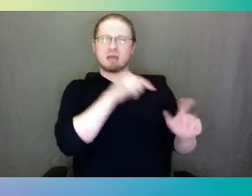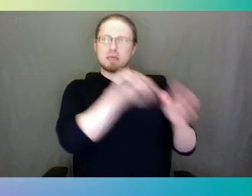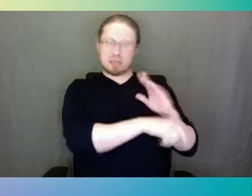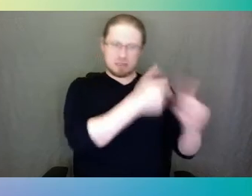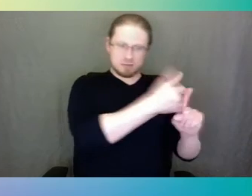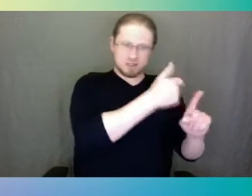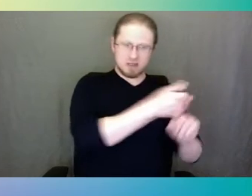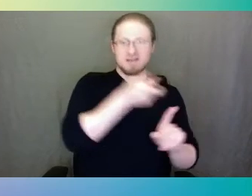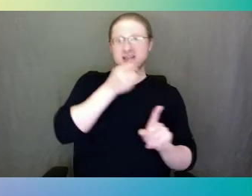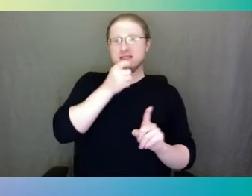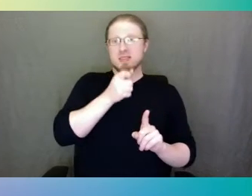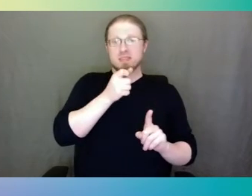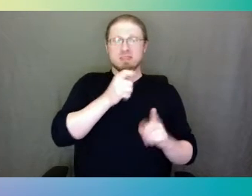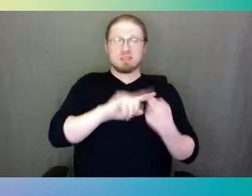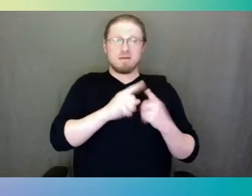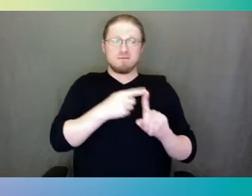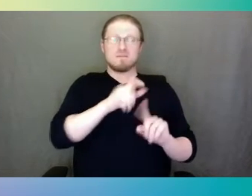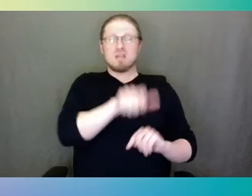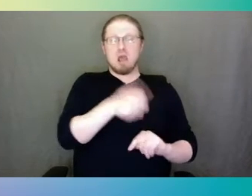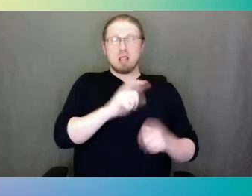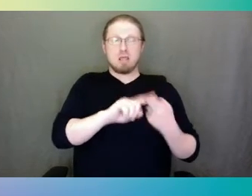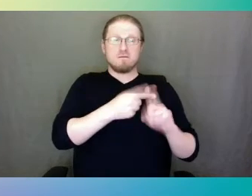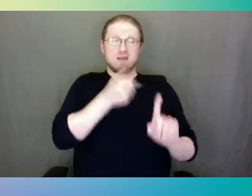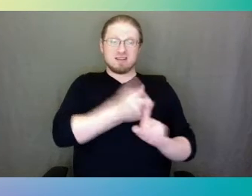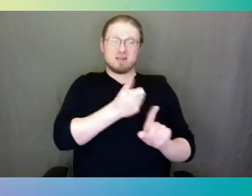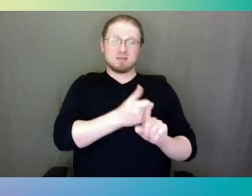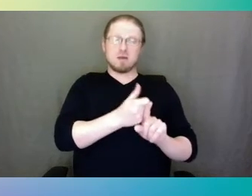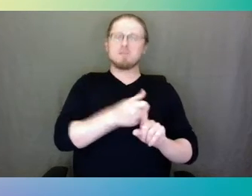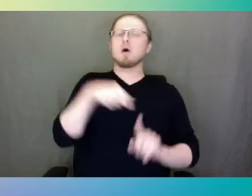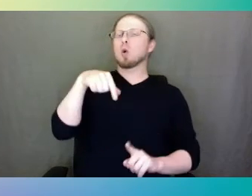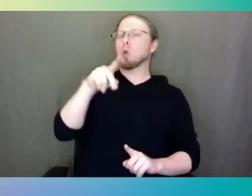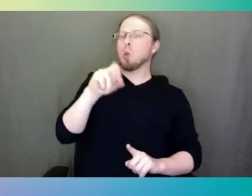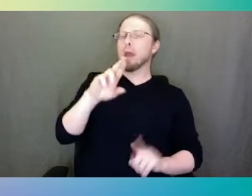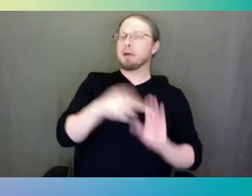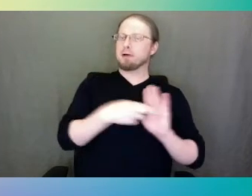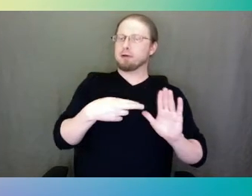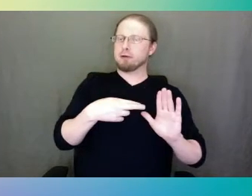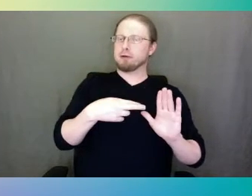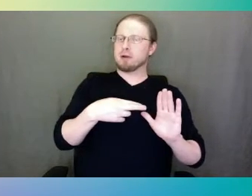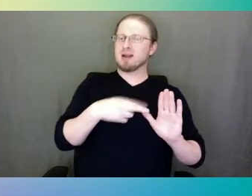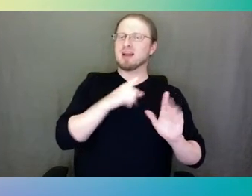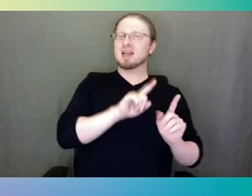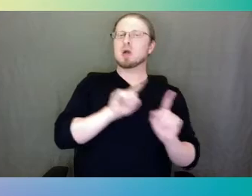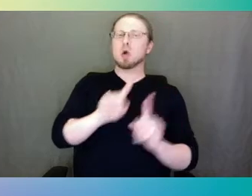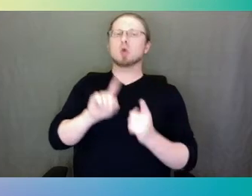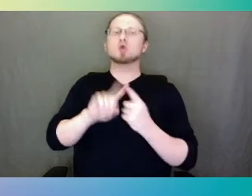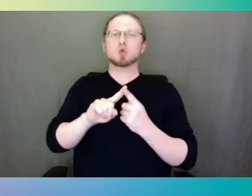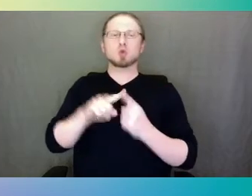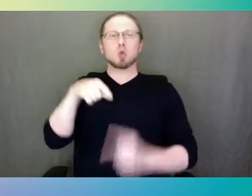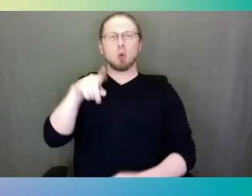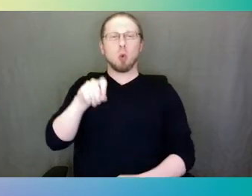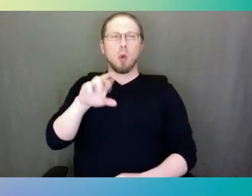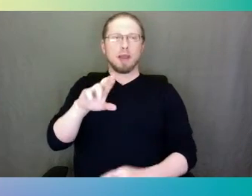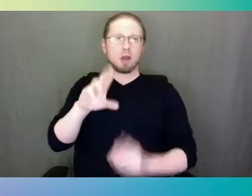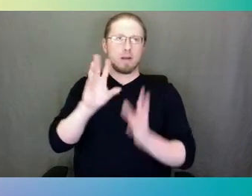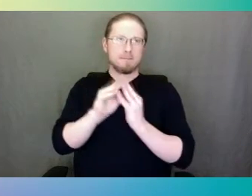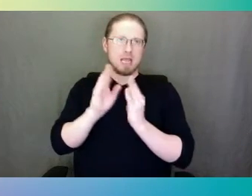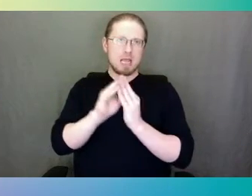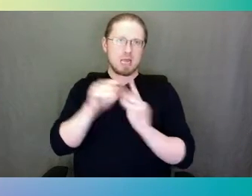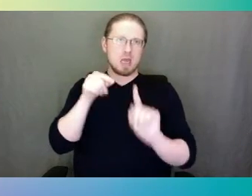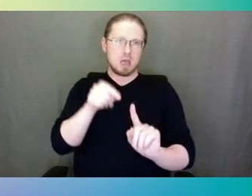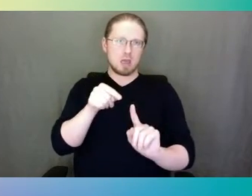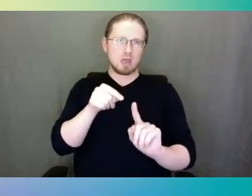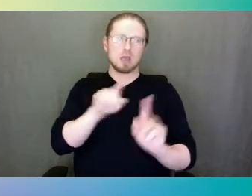the Young Friends Quaker at the Jesus Lane Meeting House in London, in Cambridge. And he goes to his